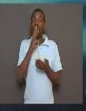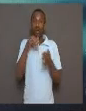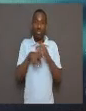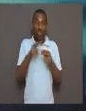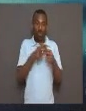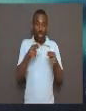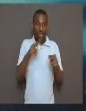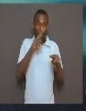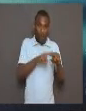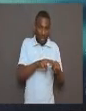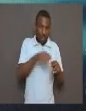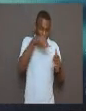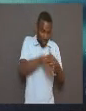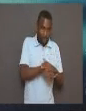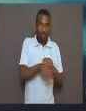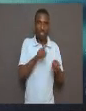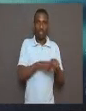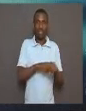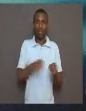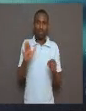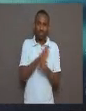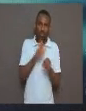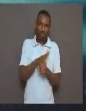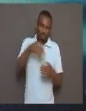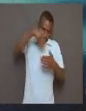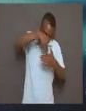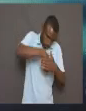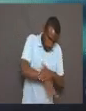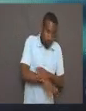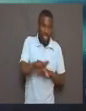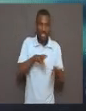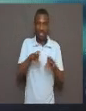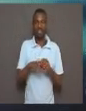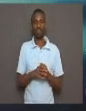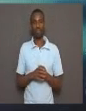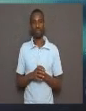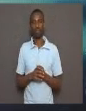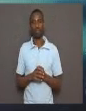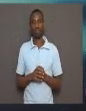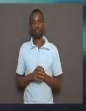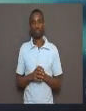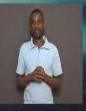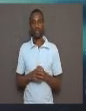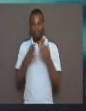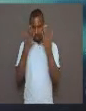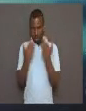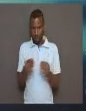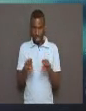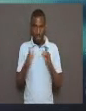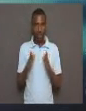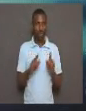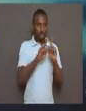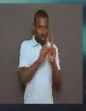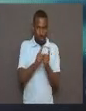Students, please move into groups of 3 or 4. Using what you